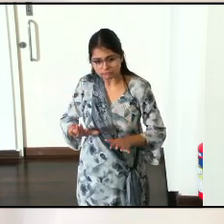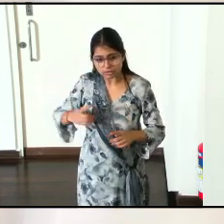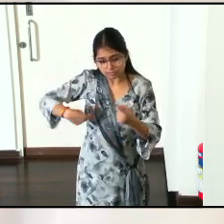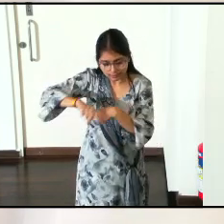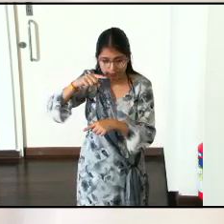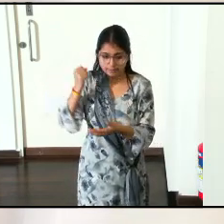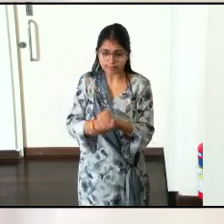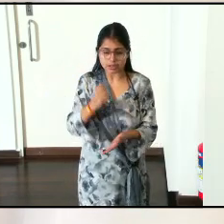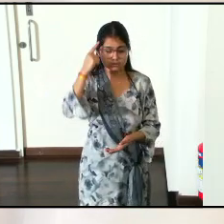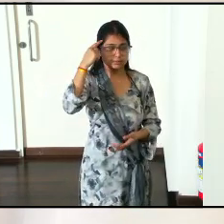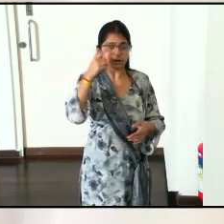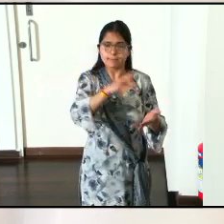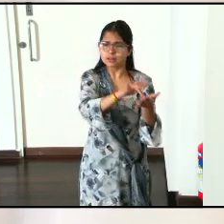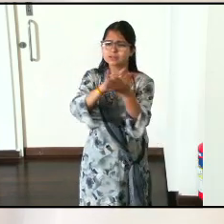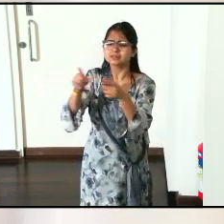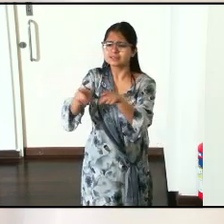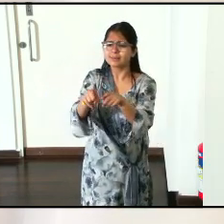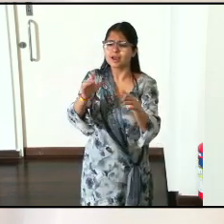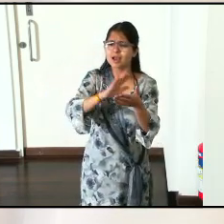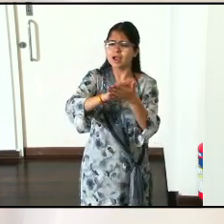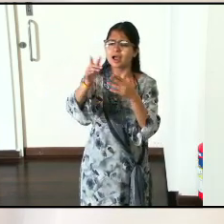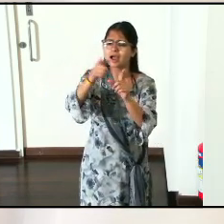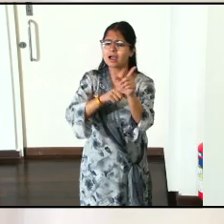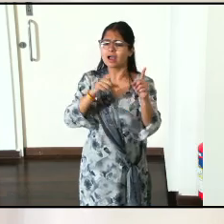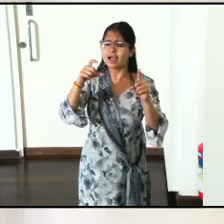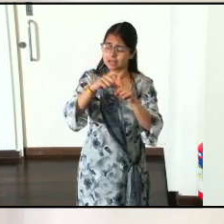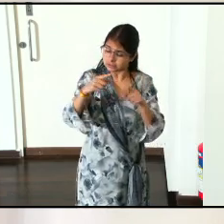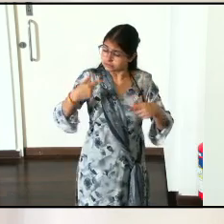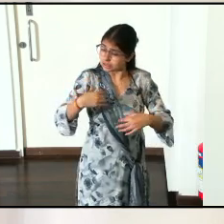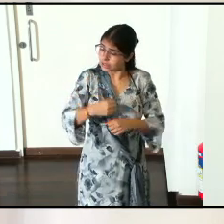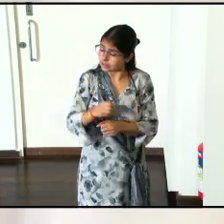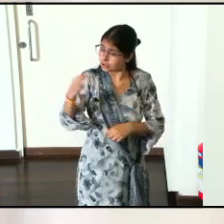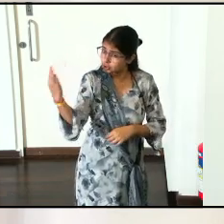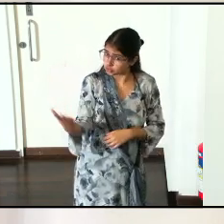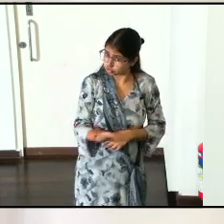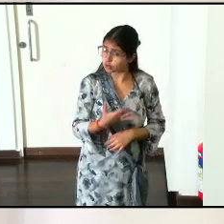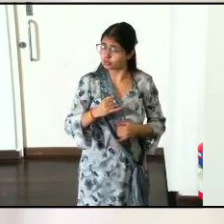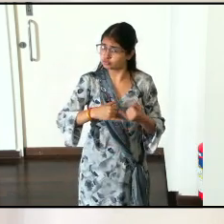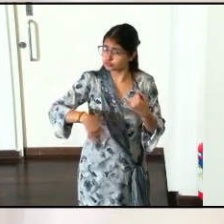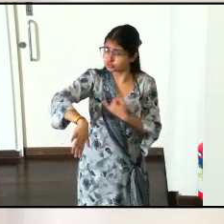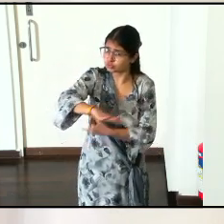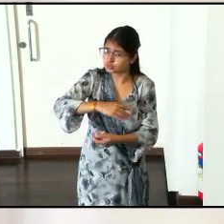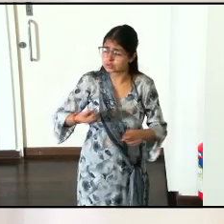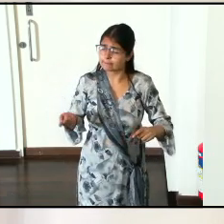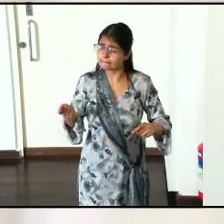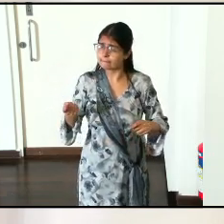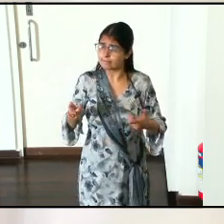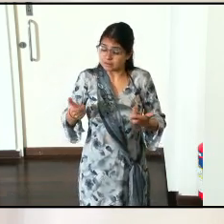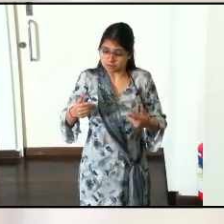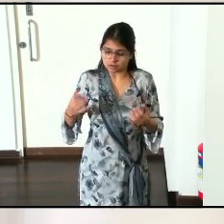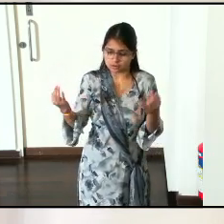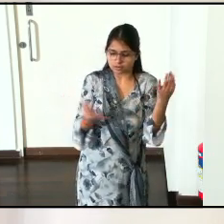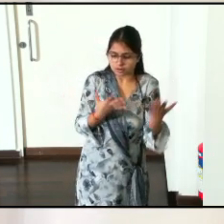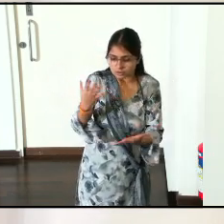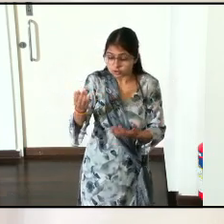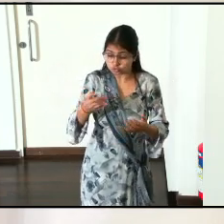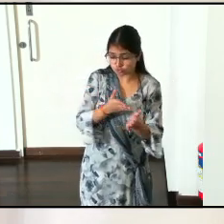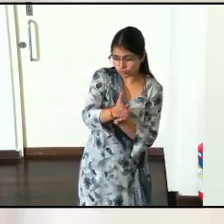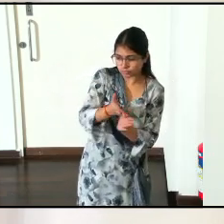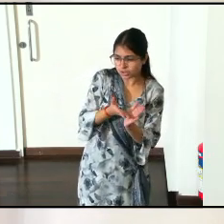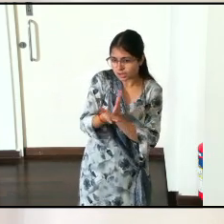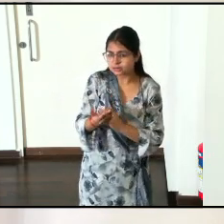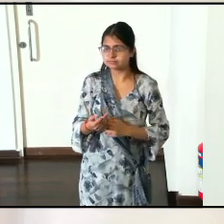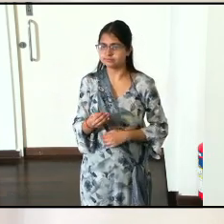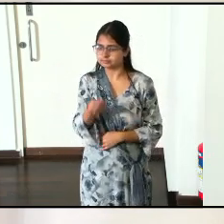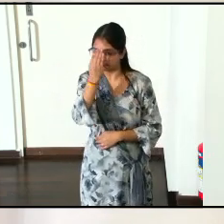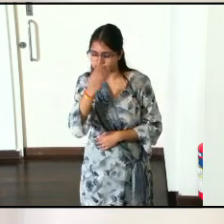places like Hyderabad produced a new criticality in terms of a new way of rethinking religion in the